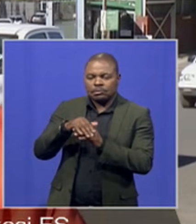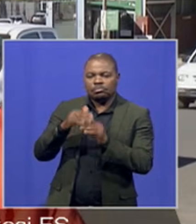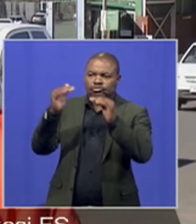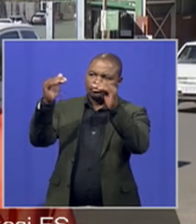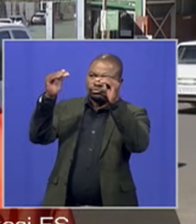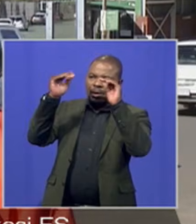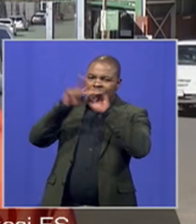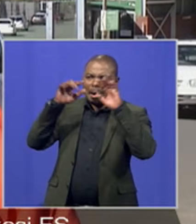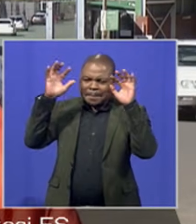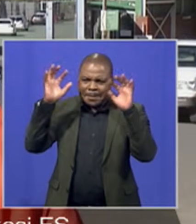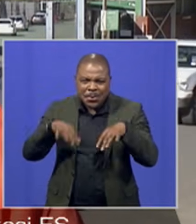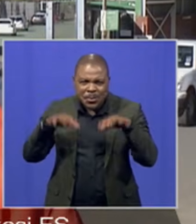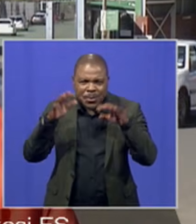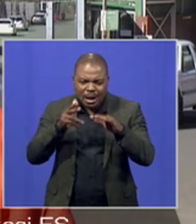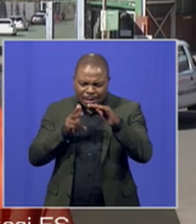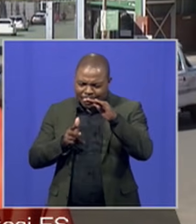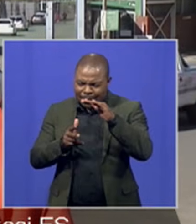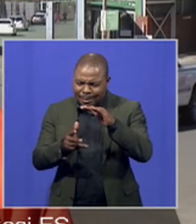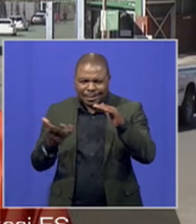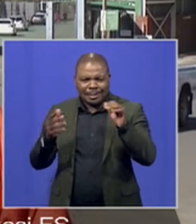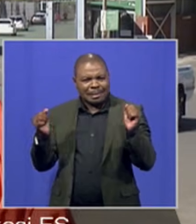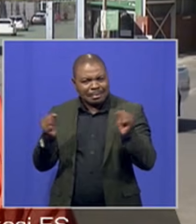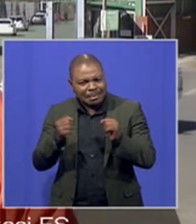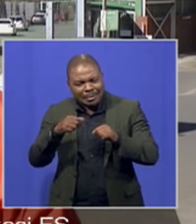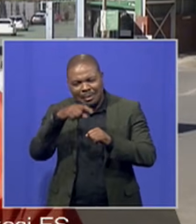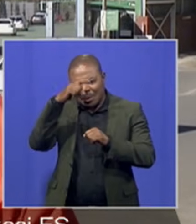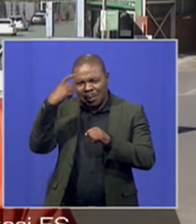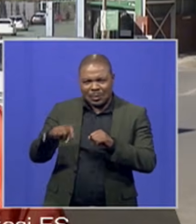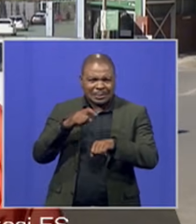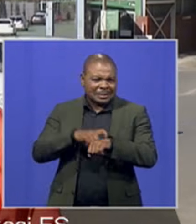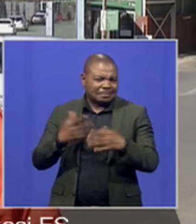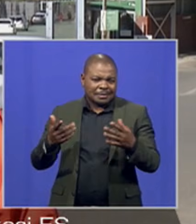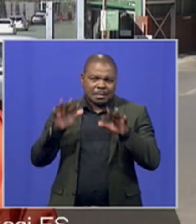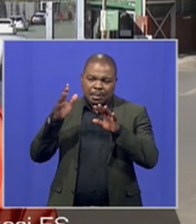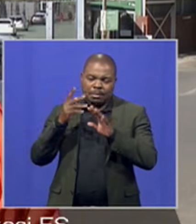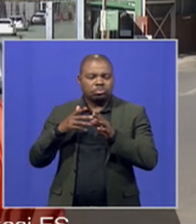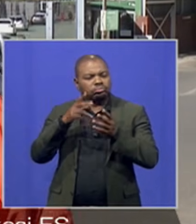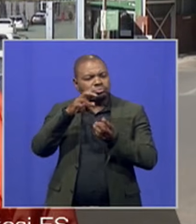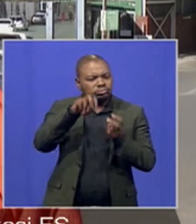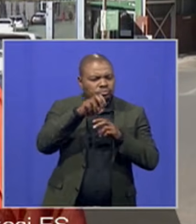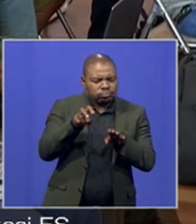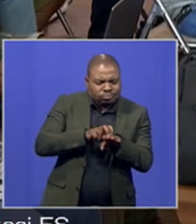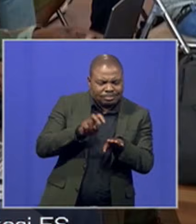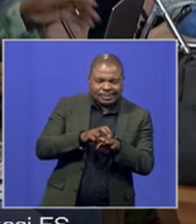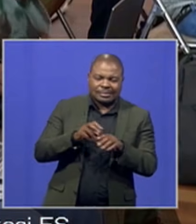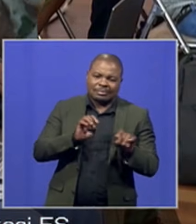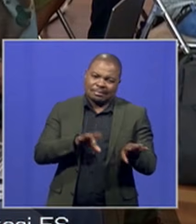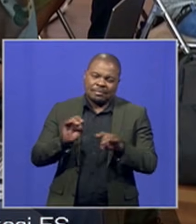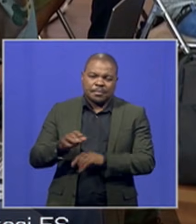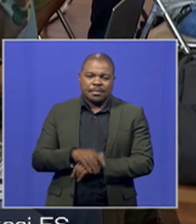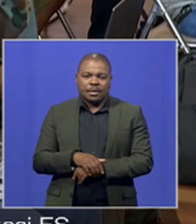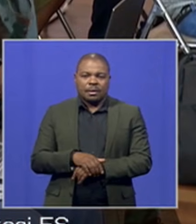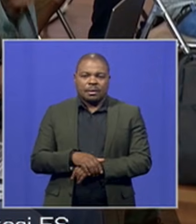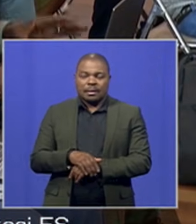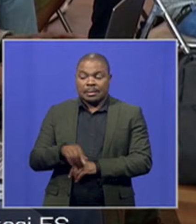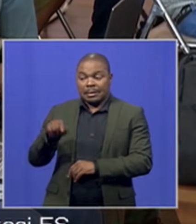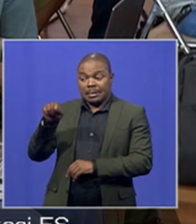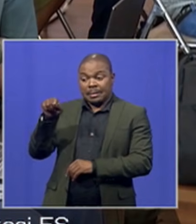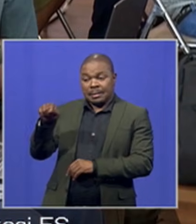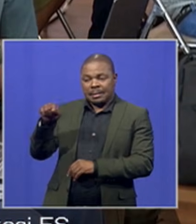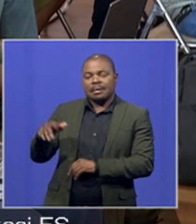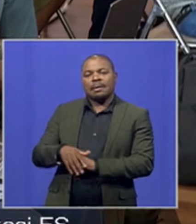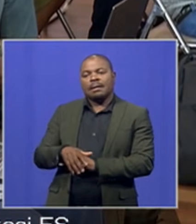ha pula dina ha ho bata ha ho tjhesa baiti ba rona ba batla ba sokola haholo. Komiti ya Palamente ya dikopo tsa